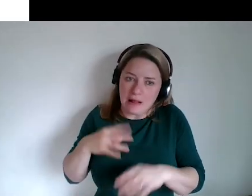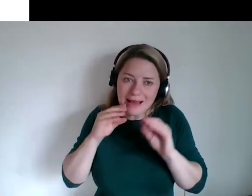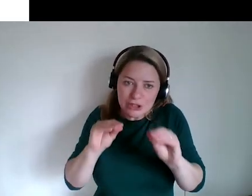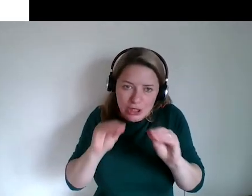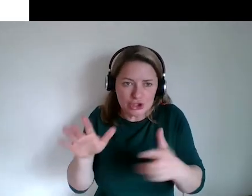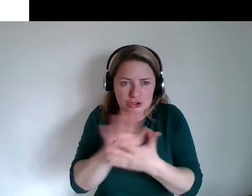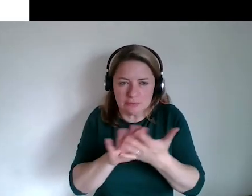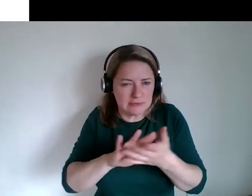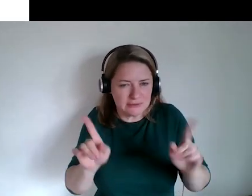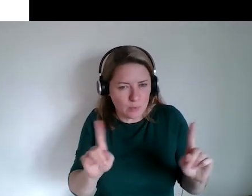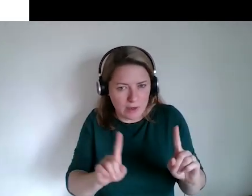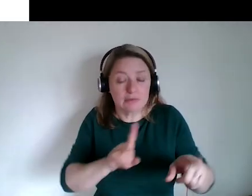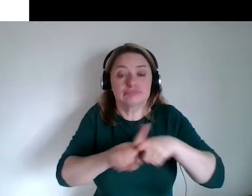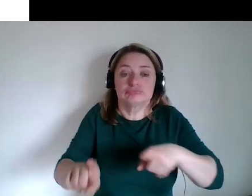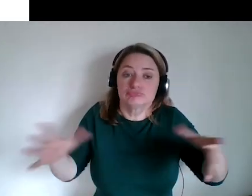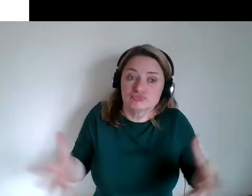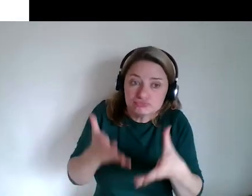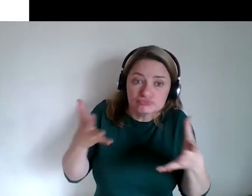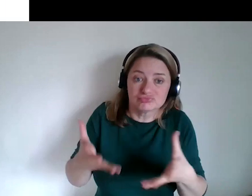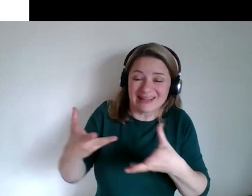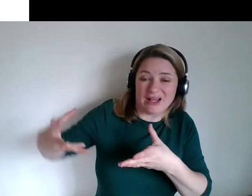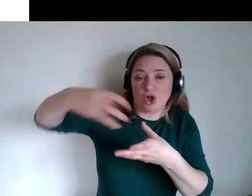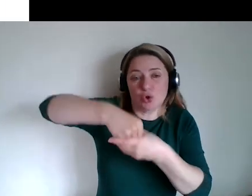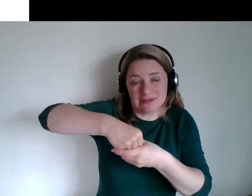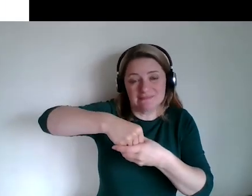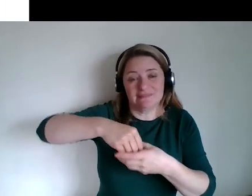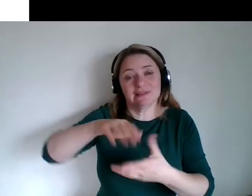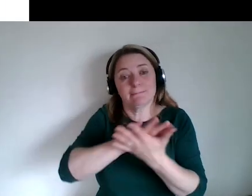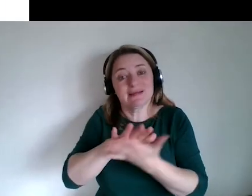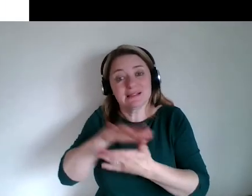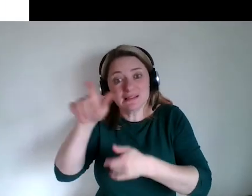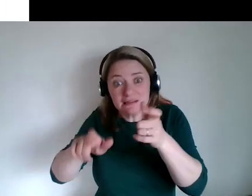aim was to promote inclusivity, to make sure that researchers who